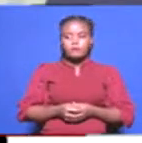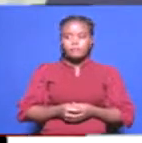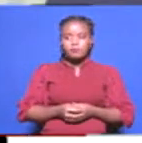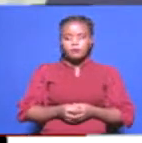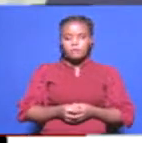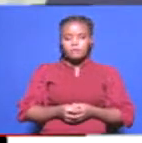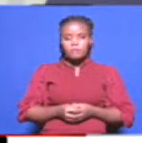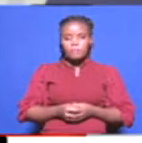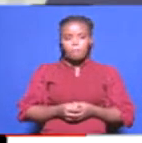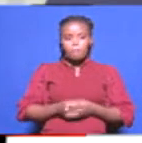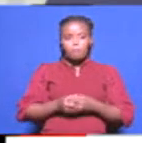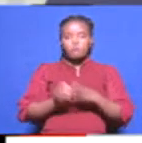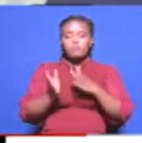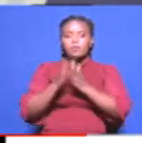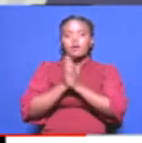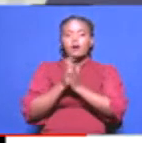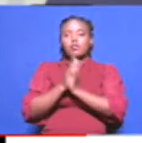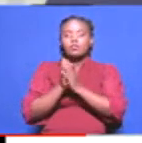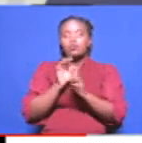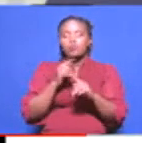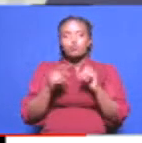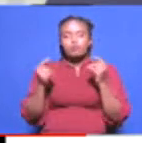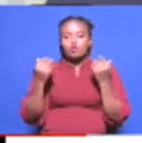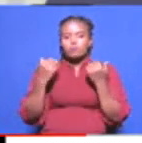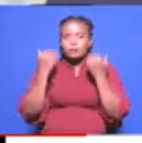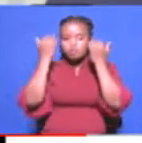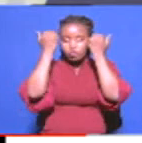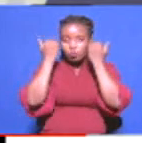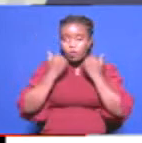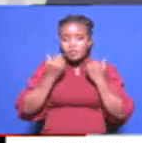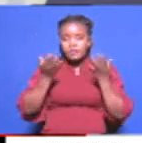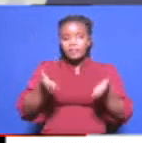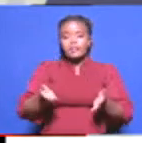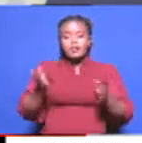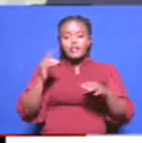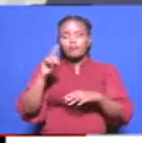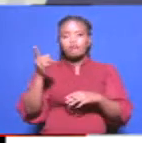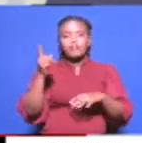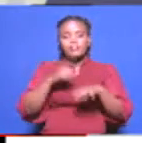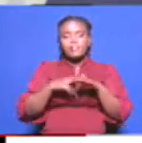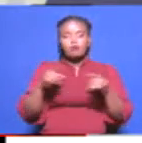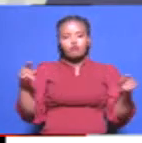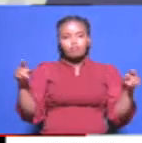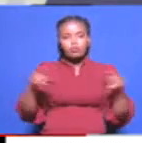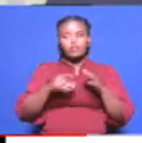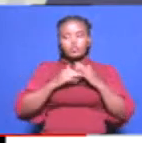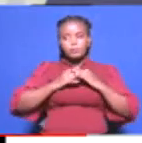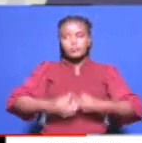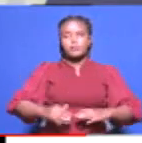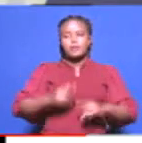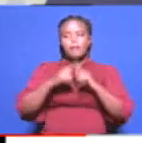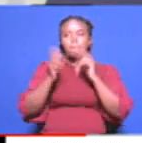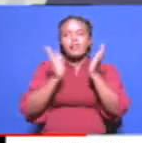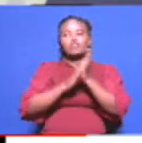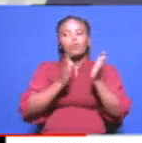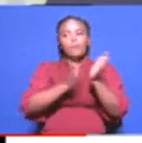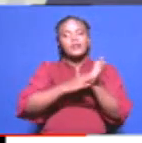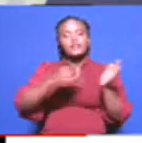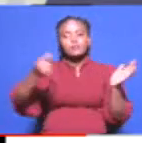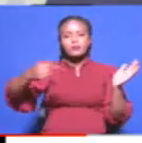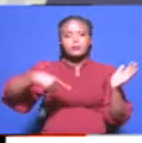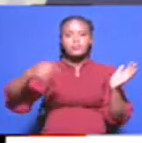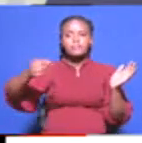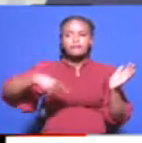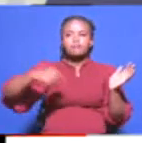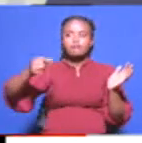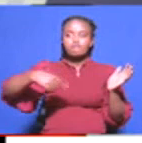All right, and that report by Serafina Robi is taking us to our first break. But very quickly, Devi Osunkuli, thank you for